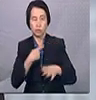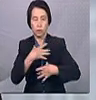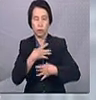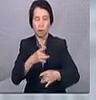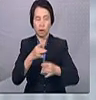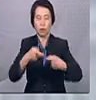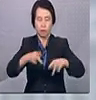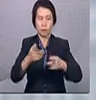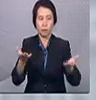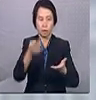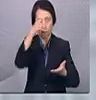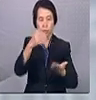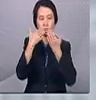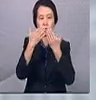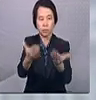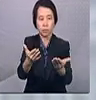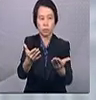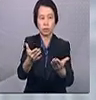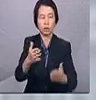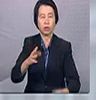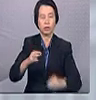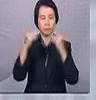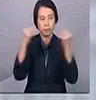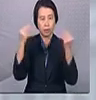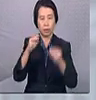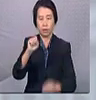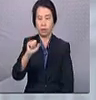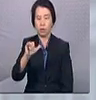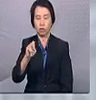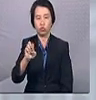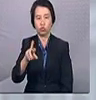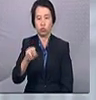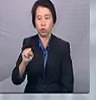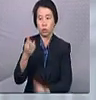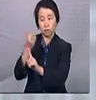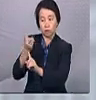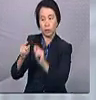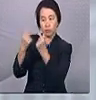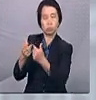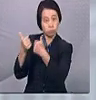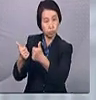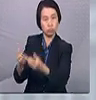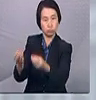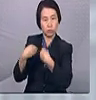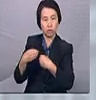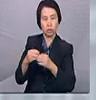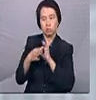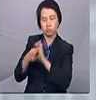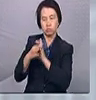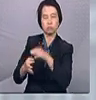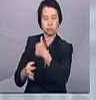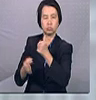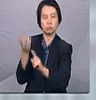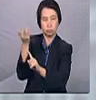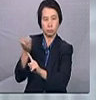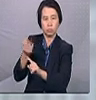this opportunity to thank Majlis Shura, the tablet group that have given us the full cooperation in